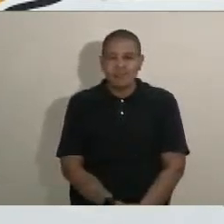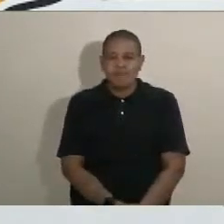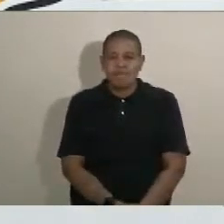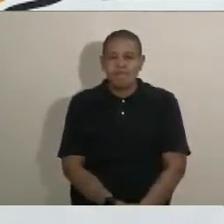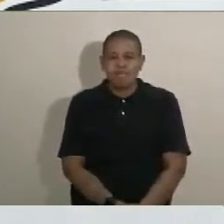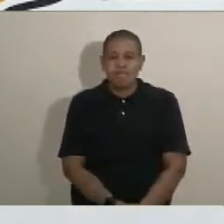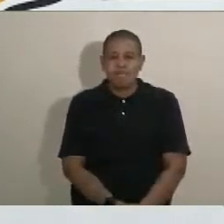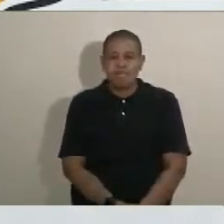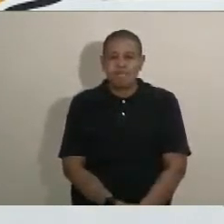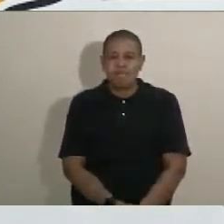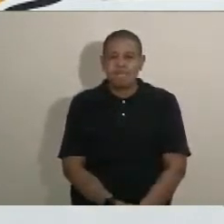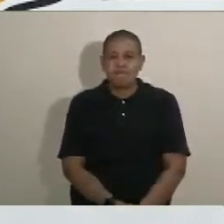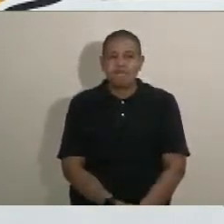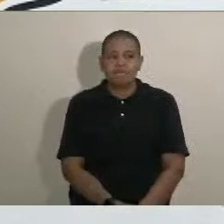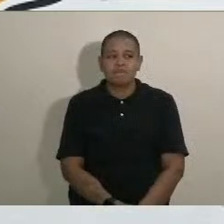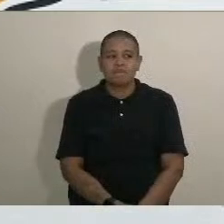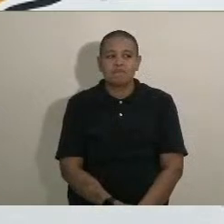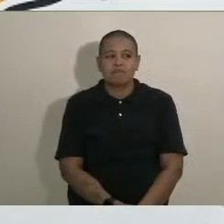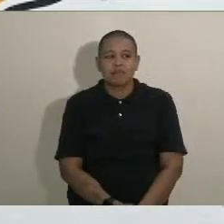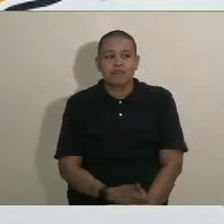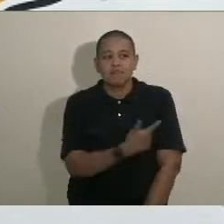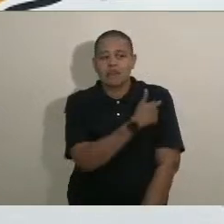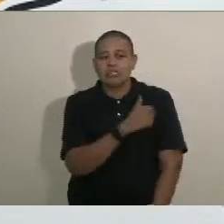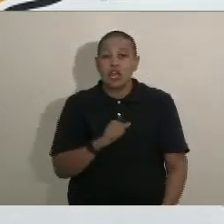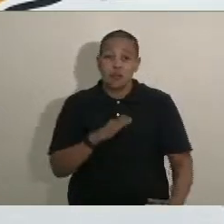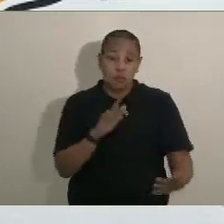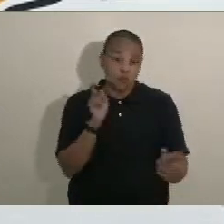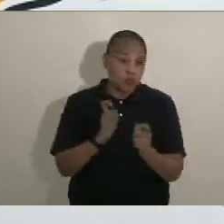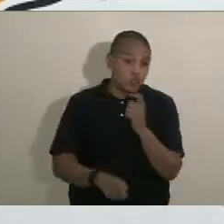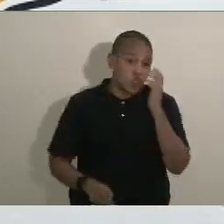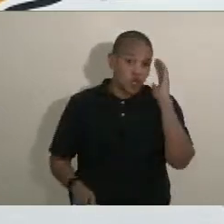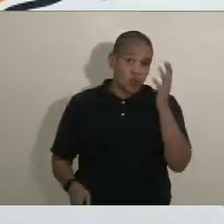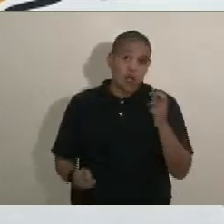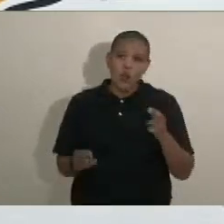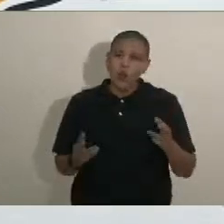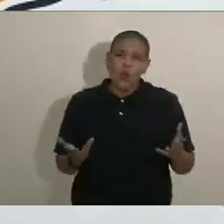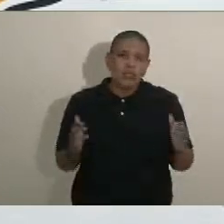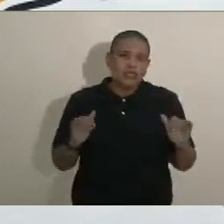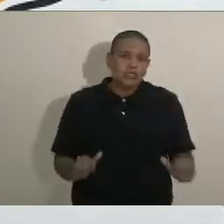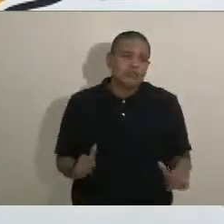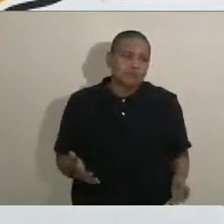The vaccination approach question, CMO.